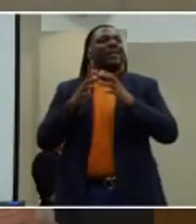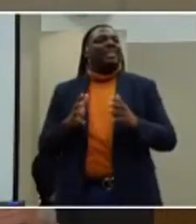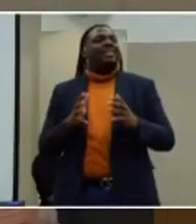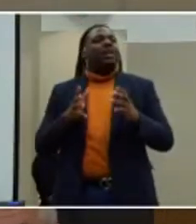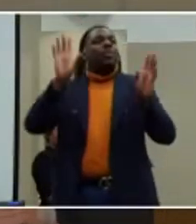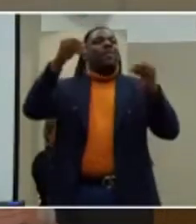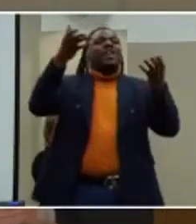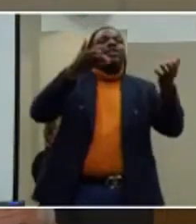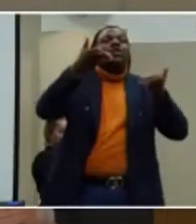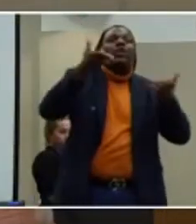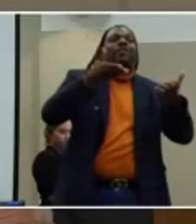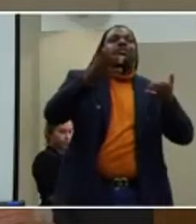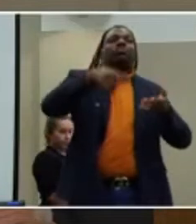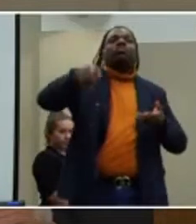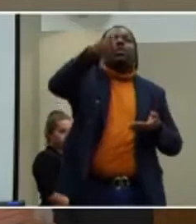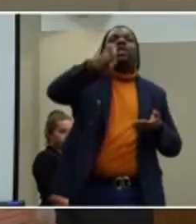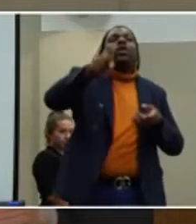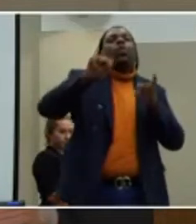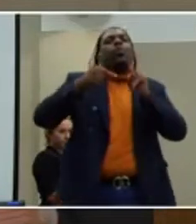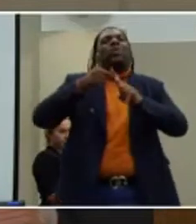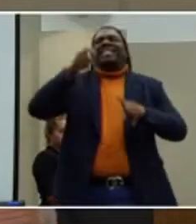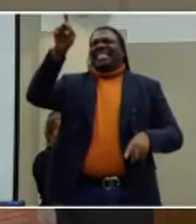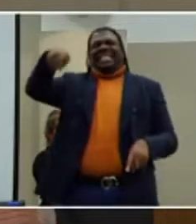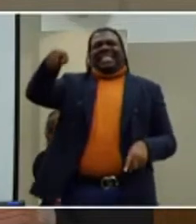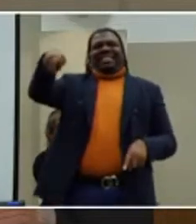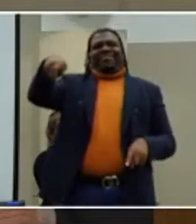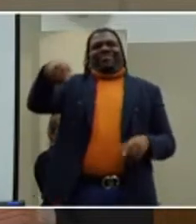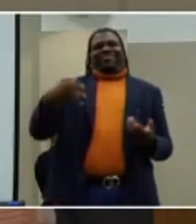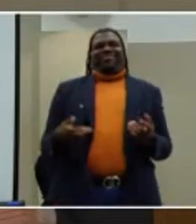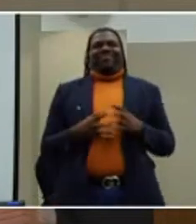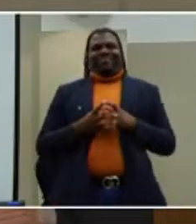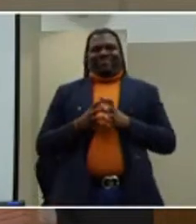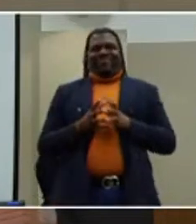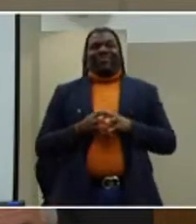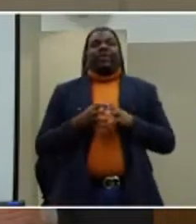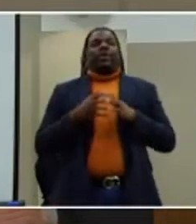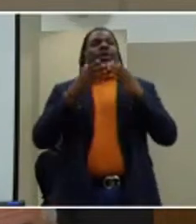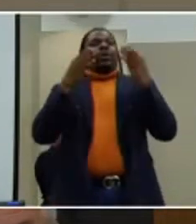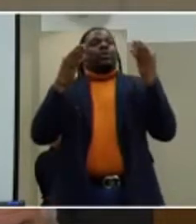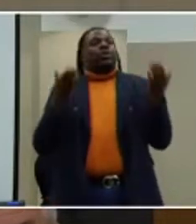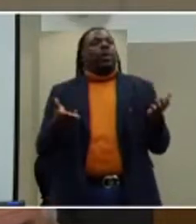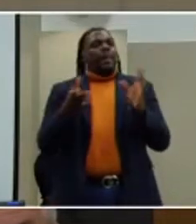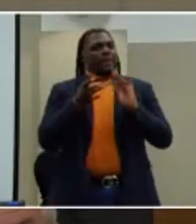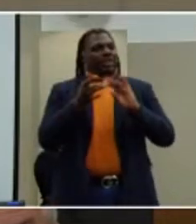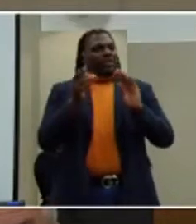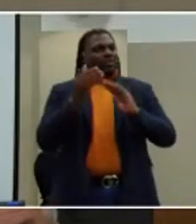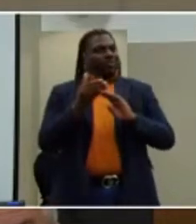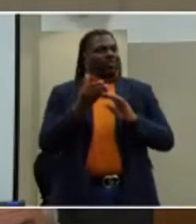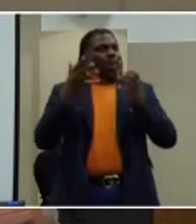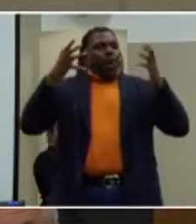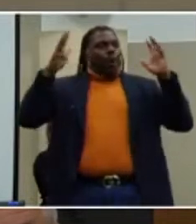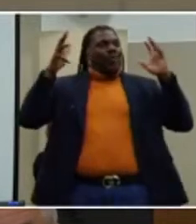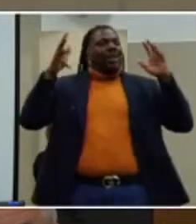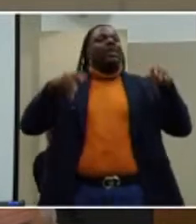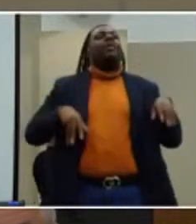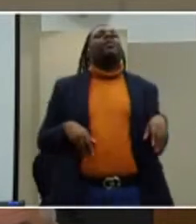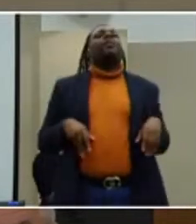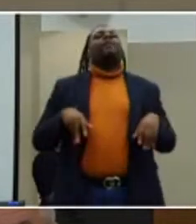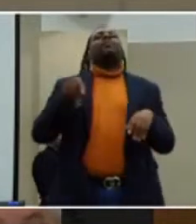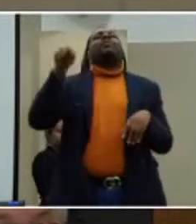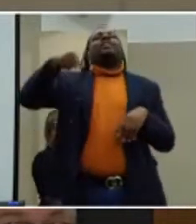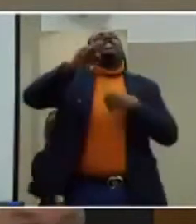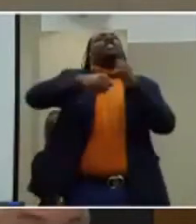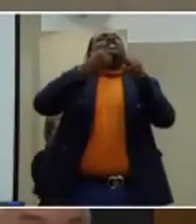services that they need when they need them. So, as we've mentioned here today, that this year marks